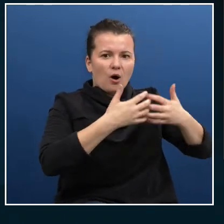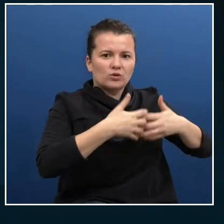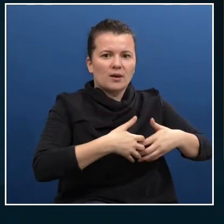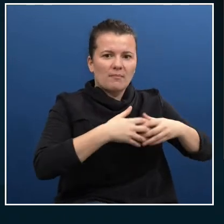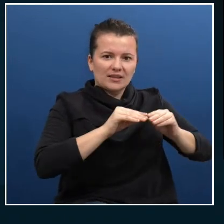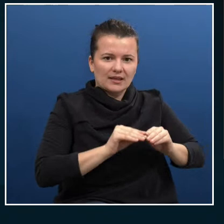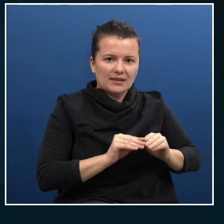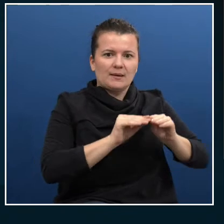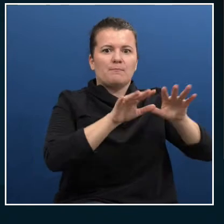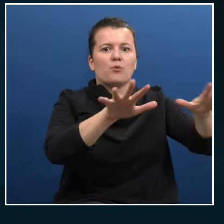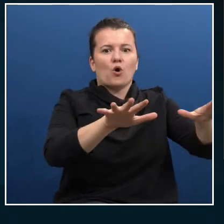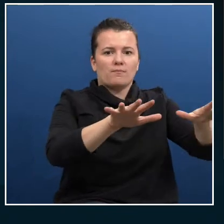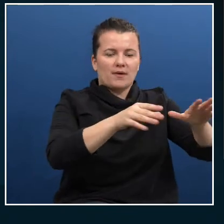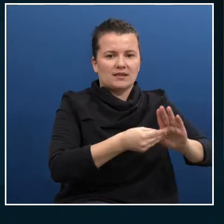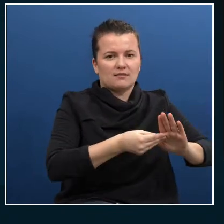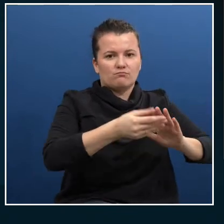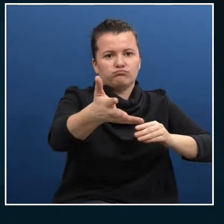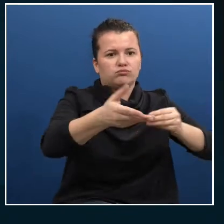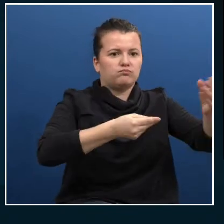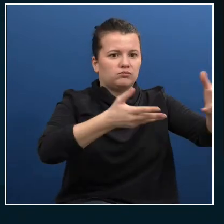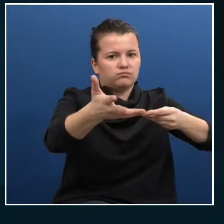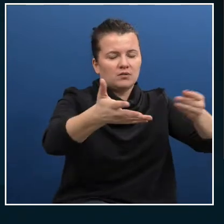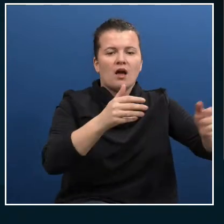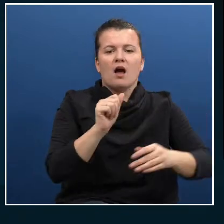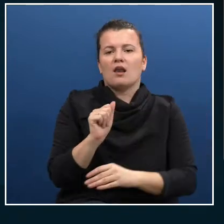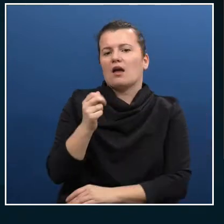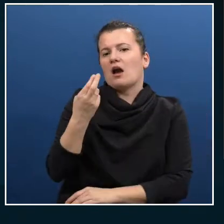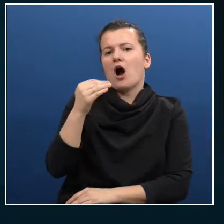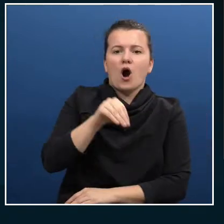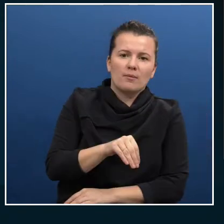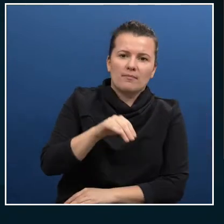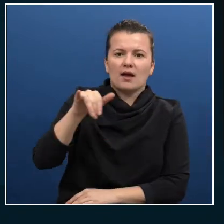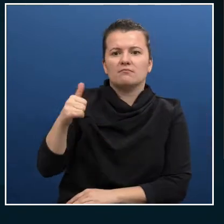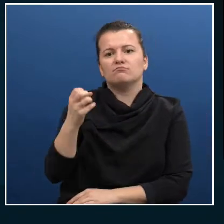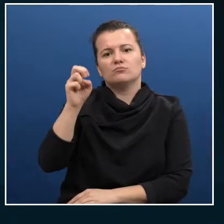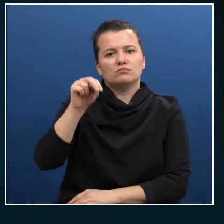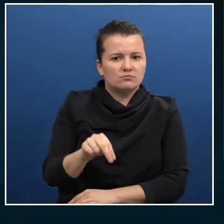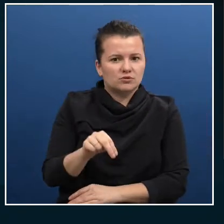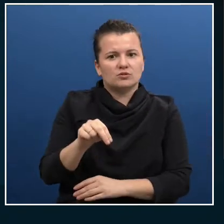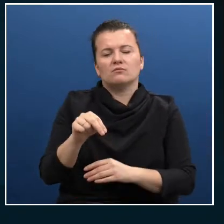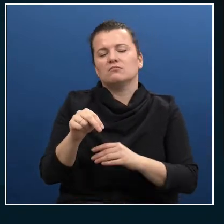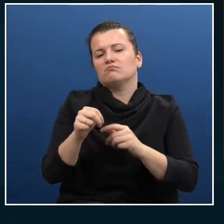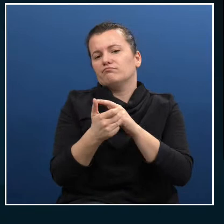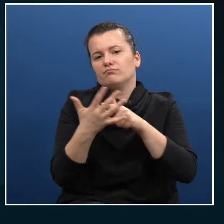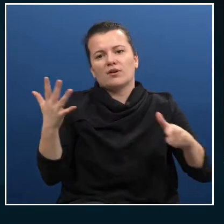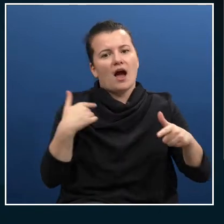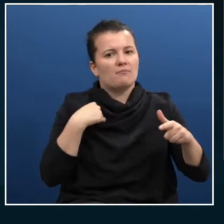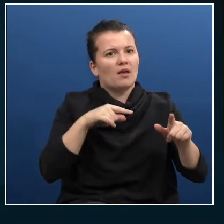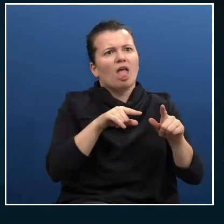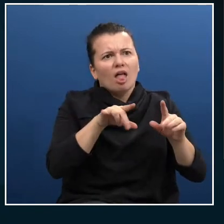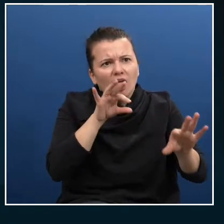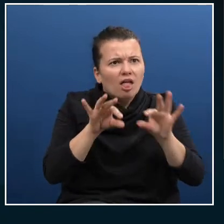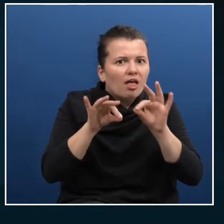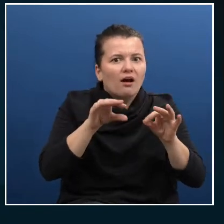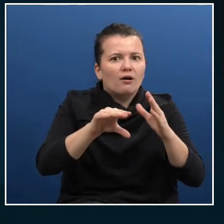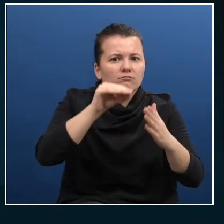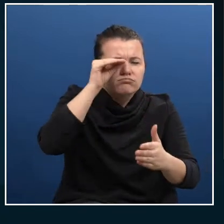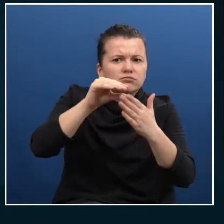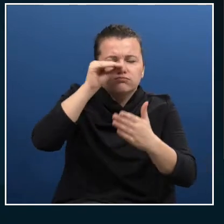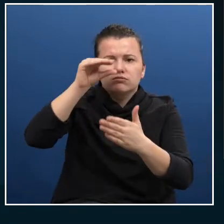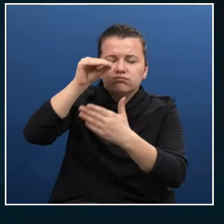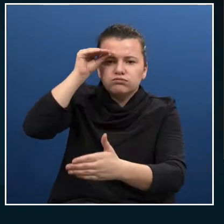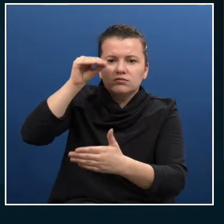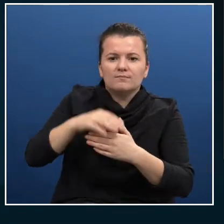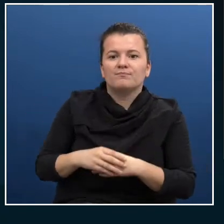happily discovering ARM templates, REST APIs, working with JSON, and thanks to